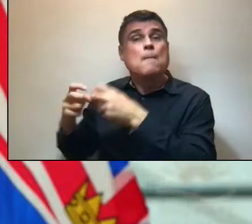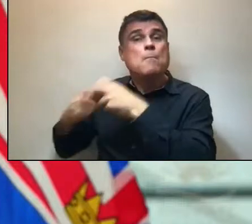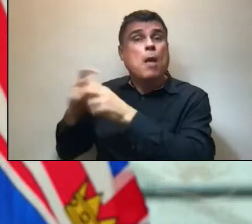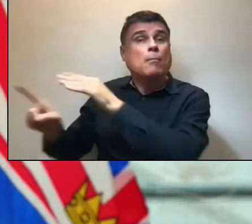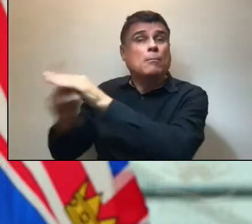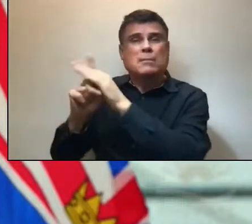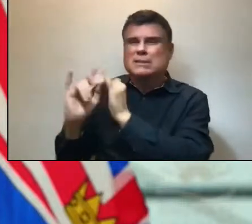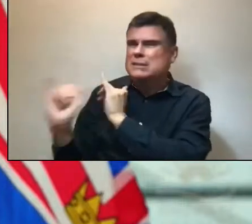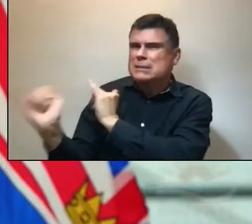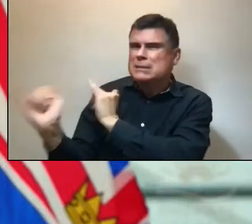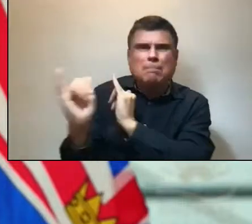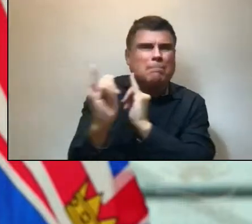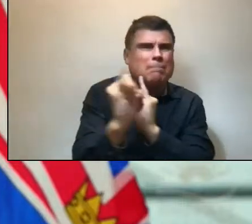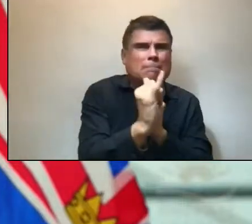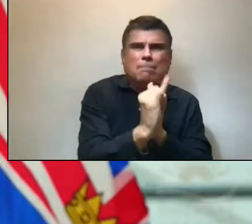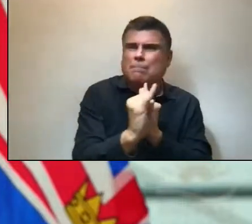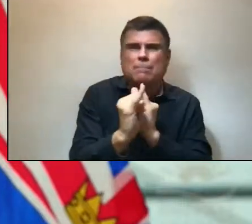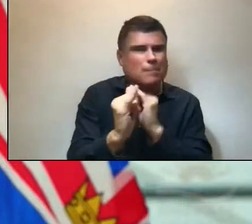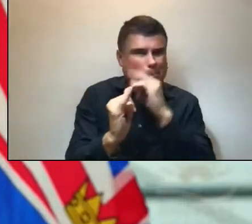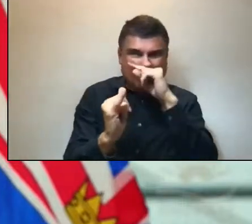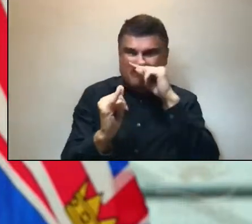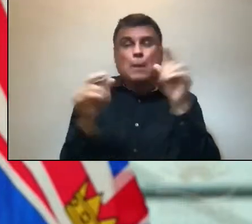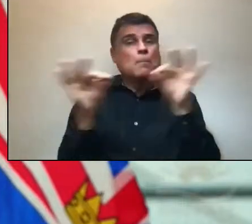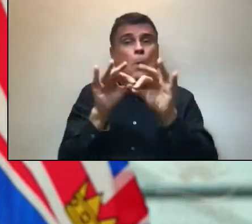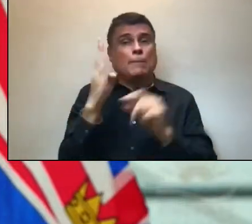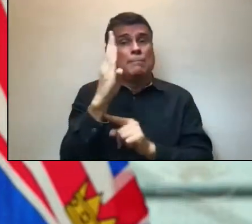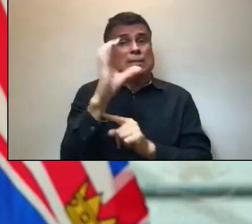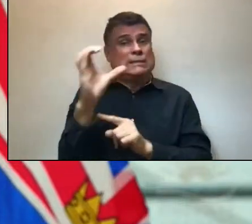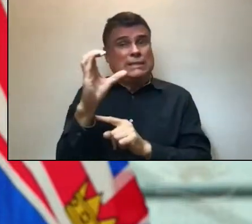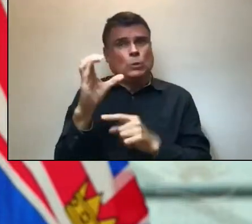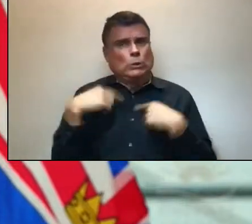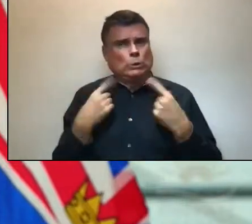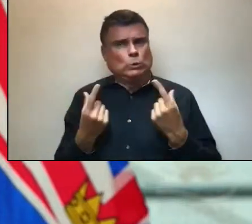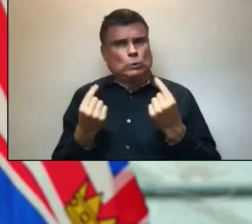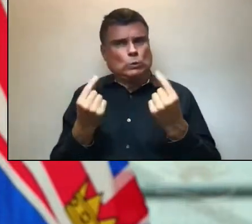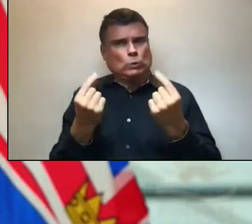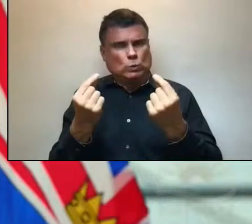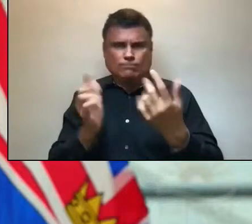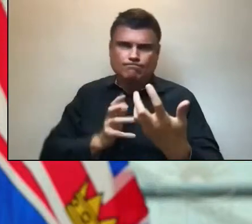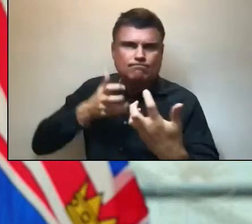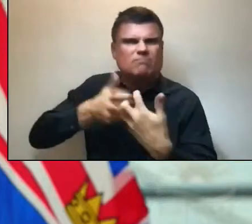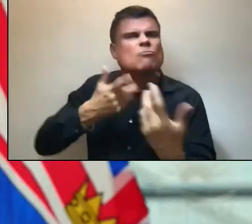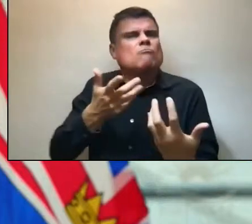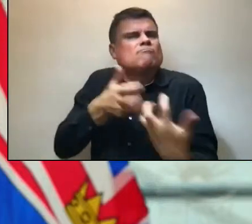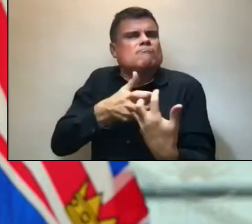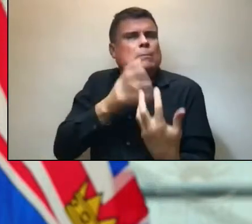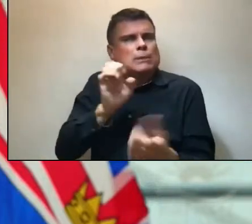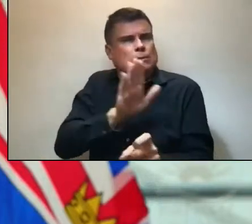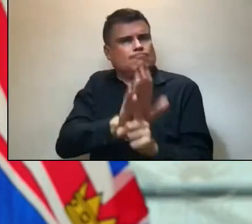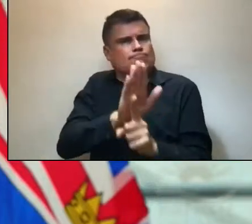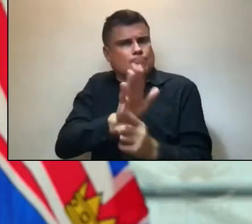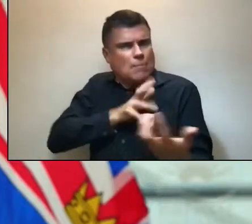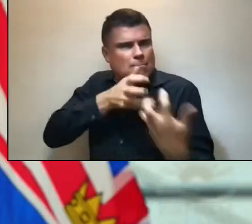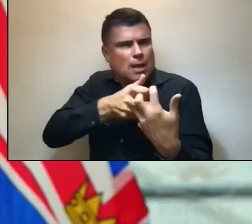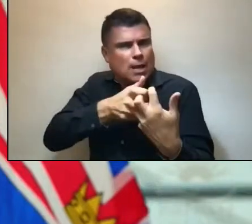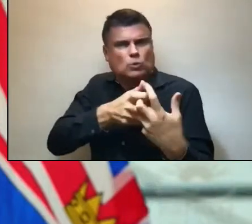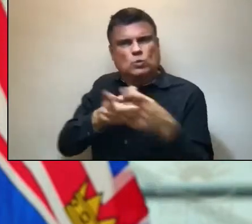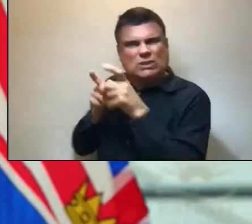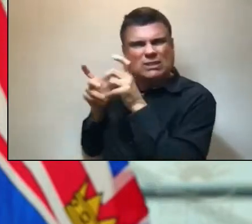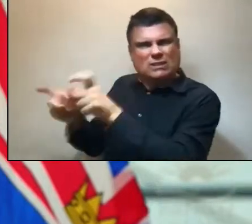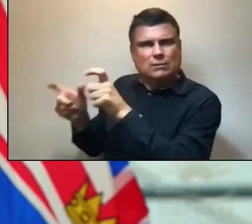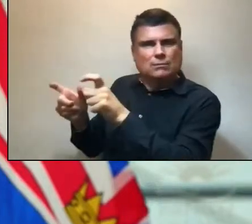remember that we can and must all influence how this pandemic progresses in our families, in